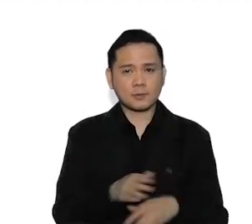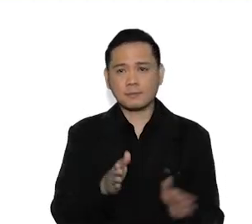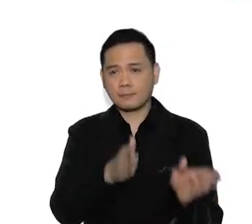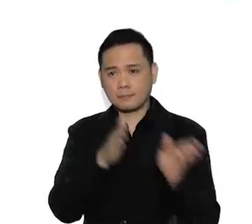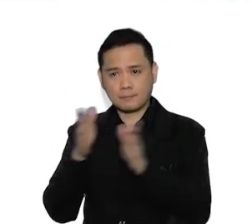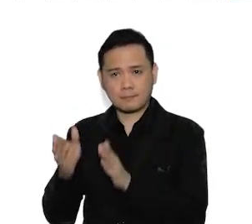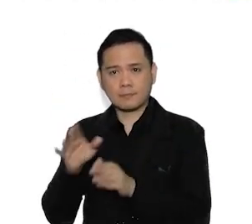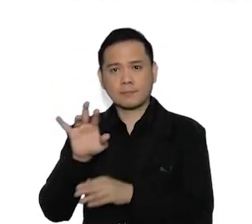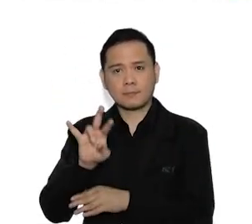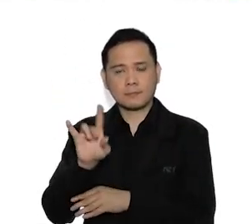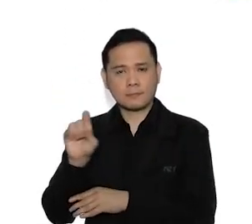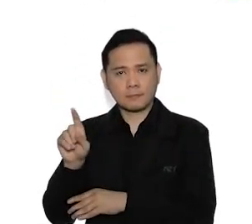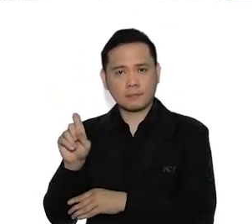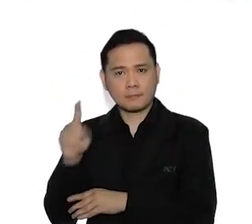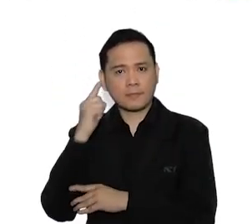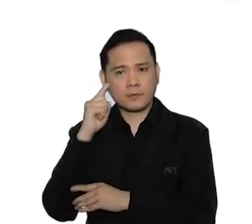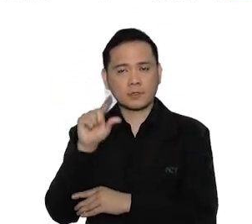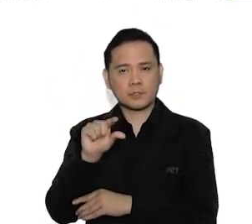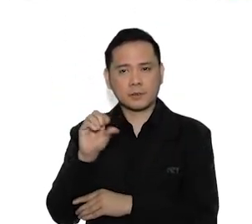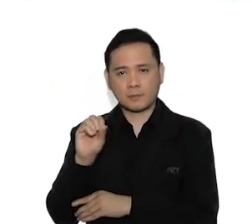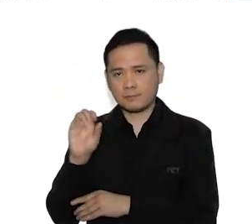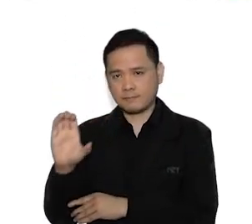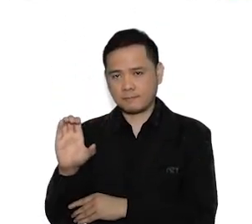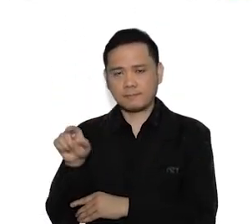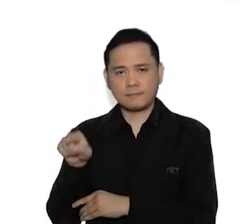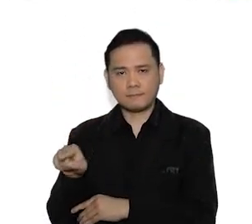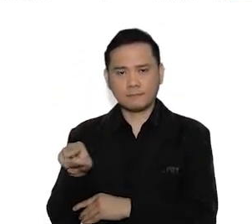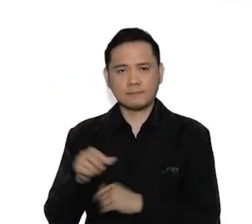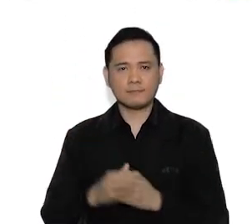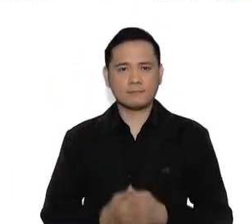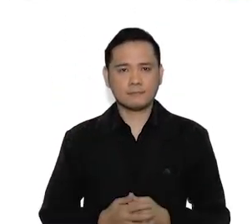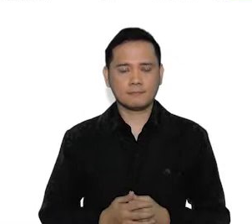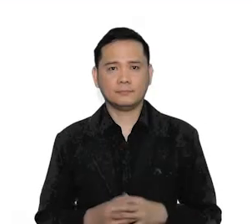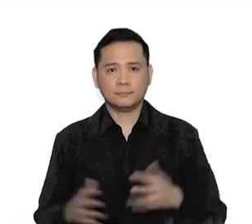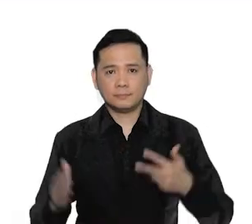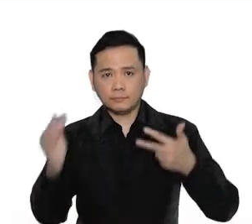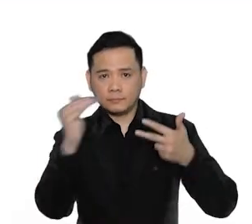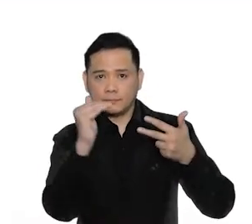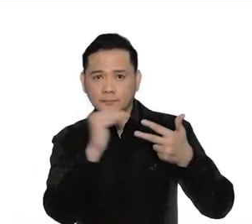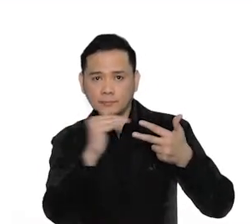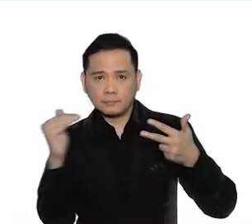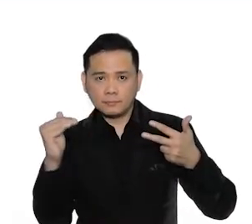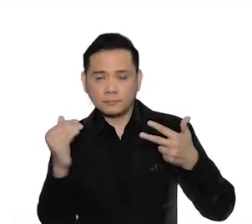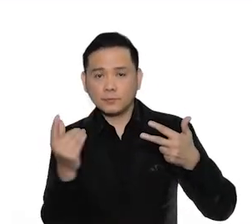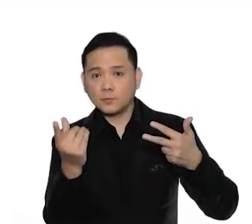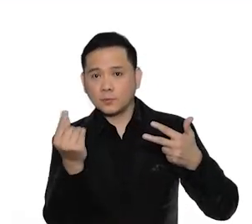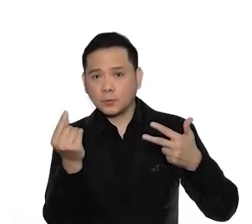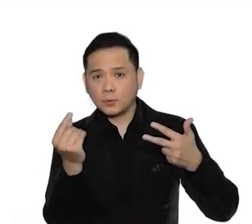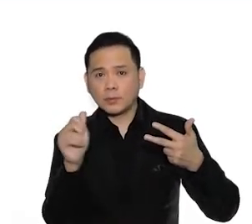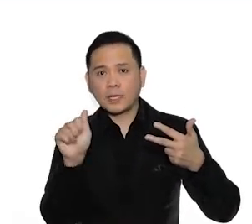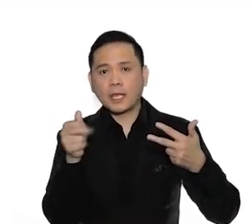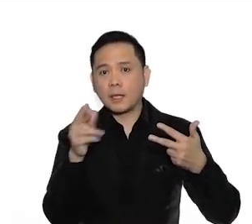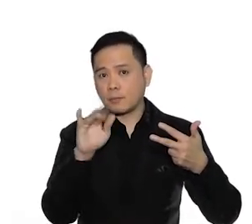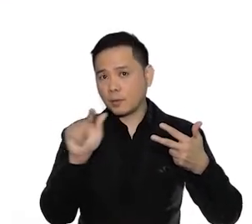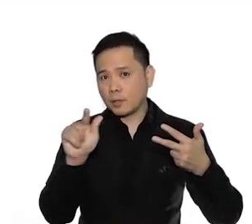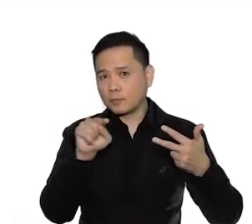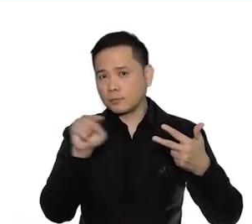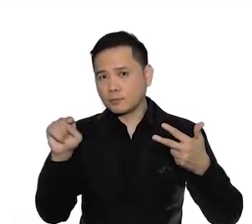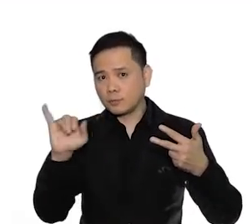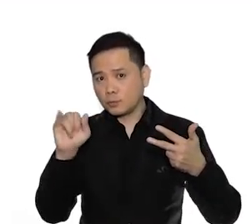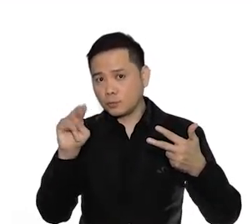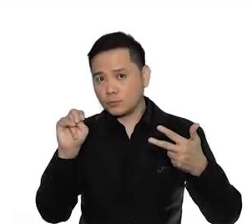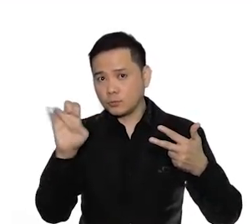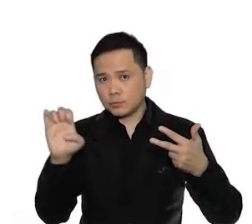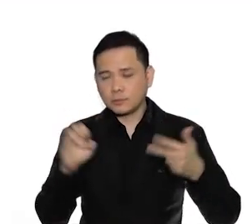SUCs, plus Form 711 for GOCCs. During the next stage, in April to